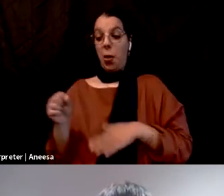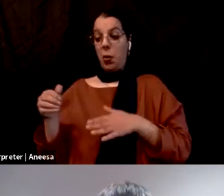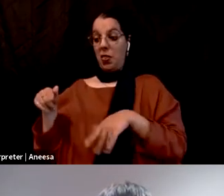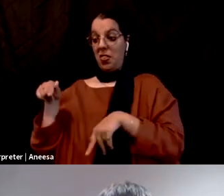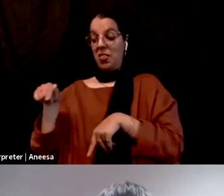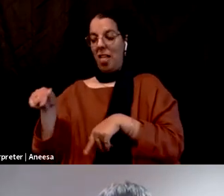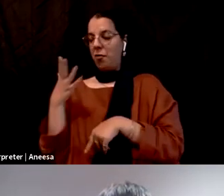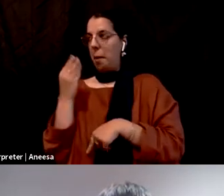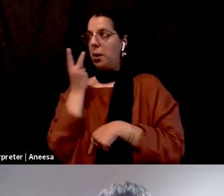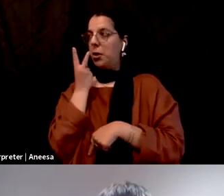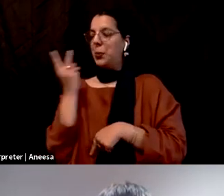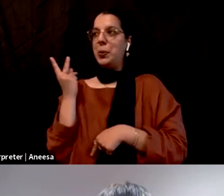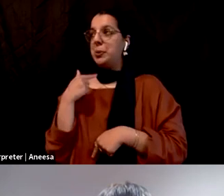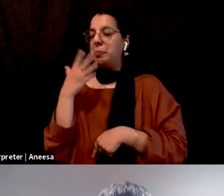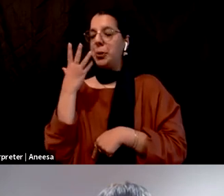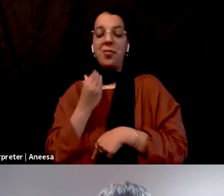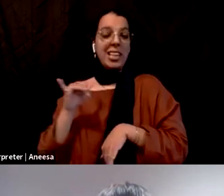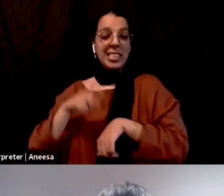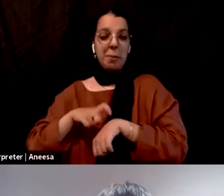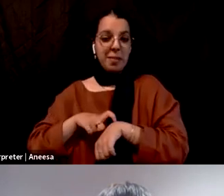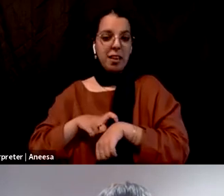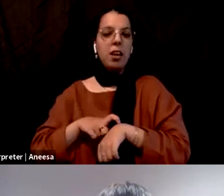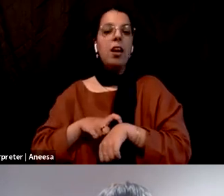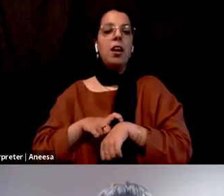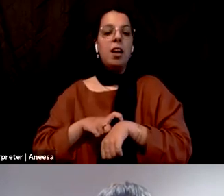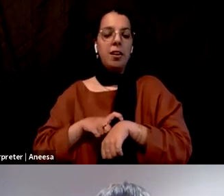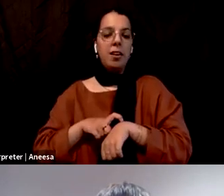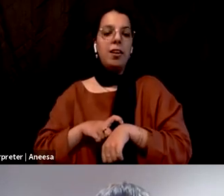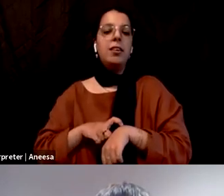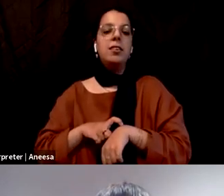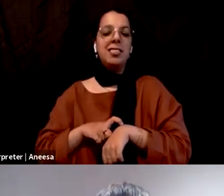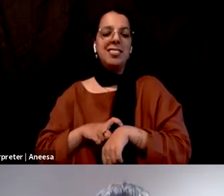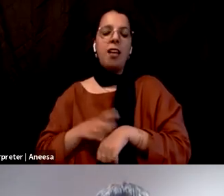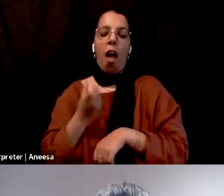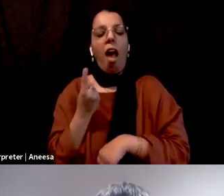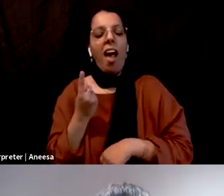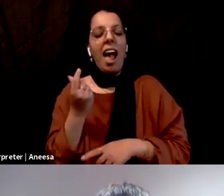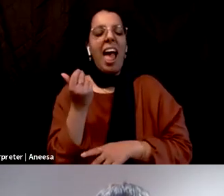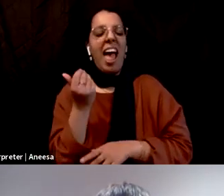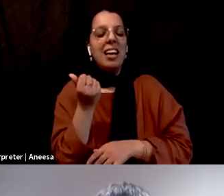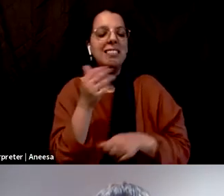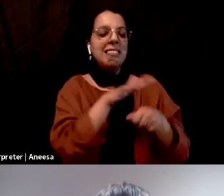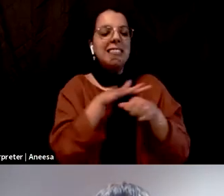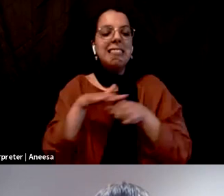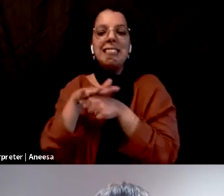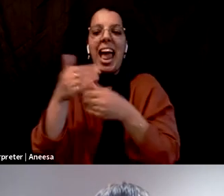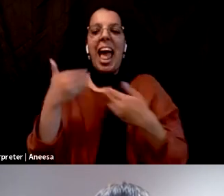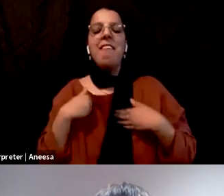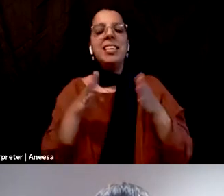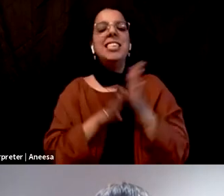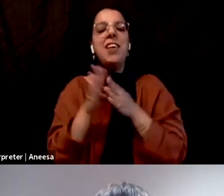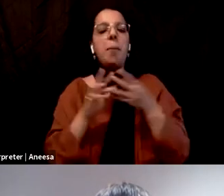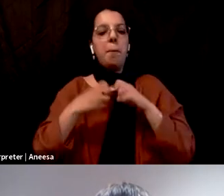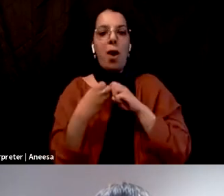And so, you know, in the face of a we have our own development issues here too, and we have encroachments too that occur.